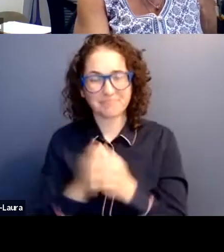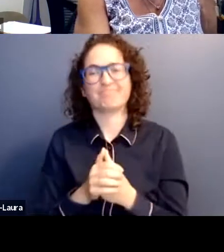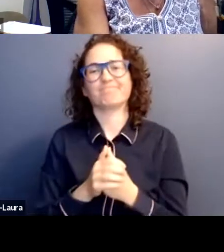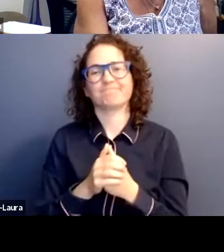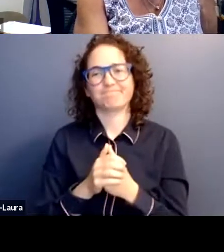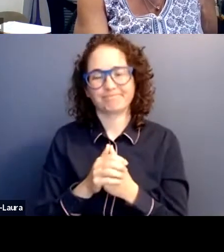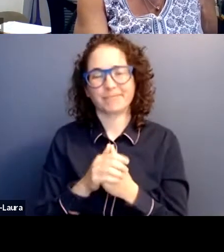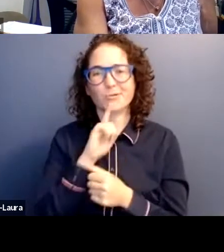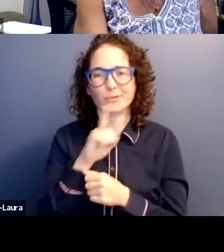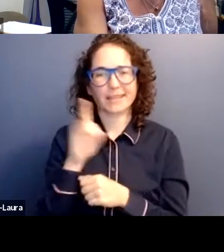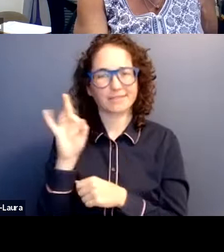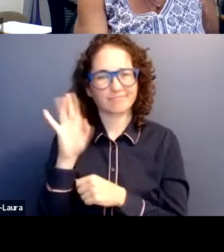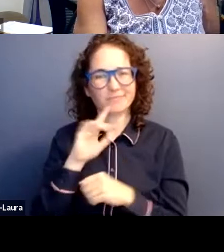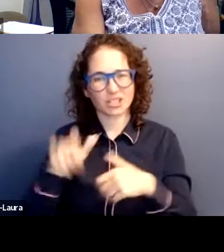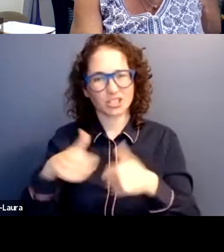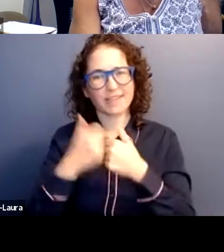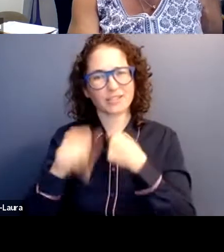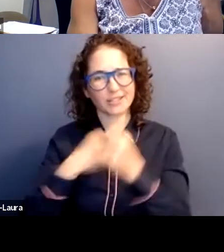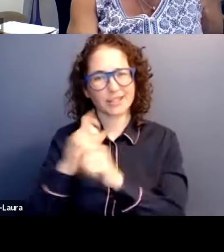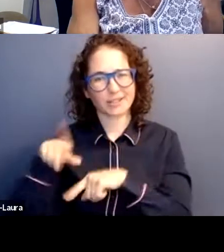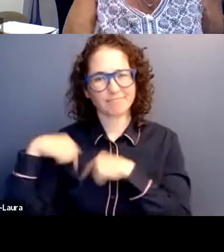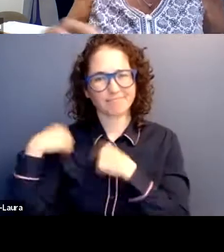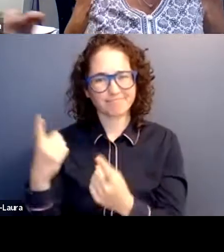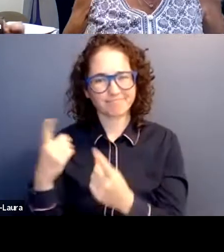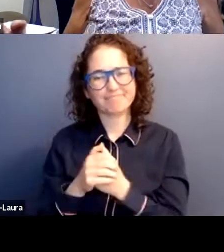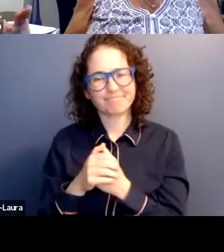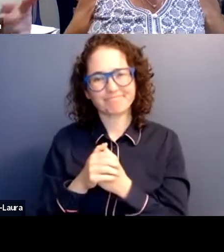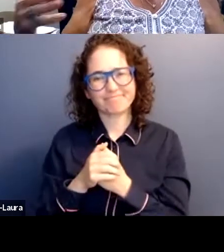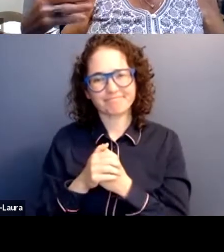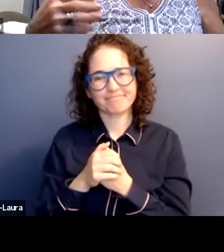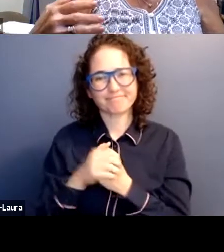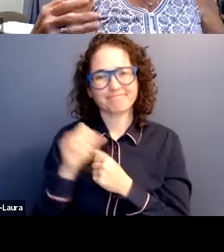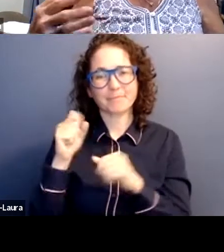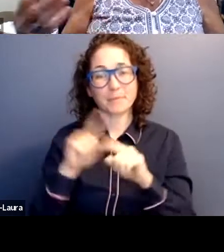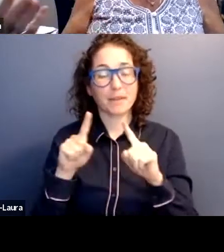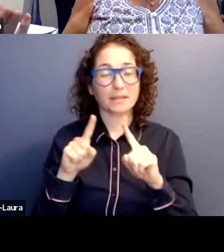really rough and challenging year, but due to our